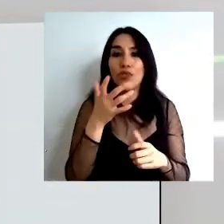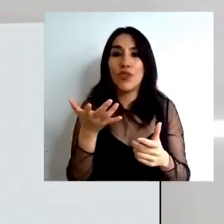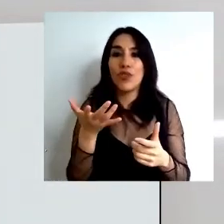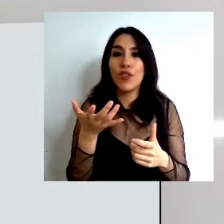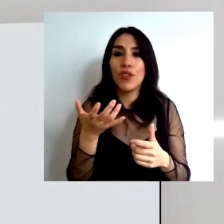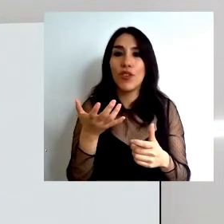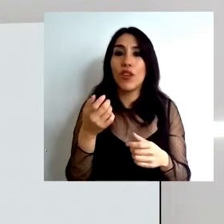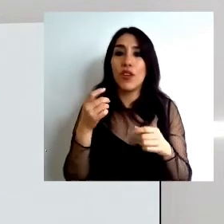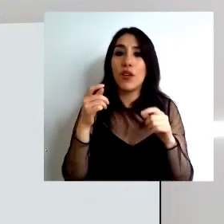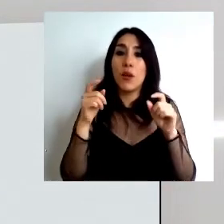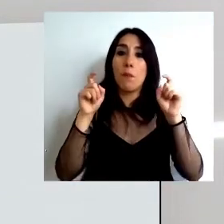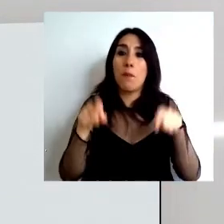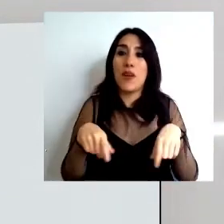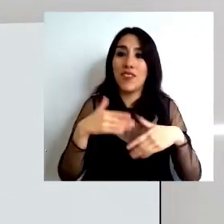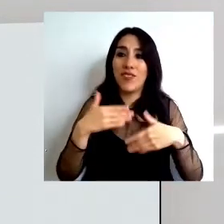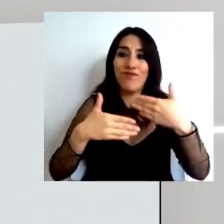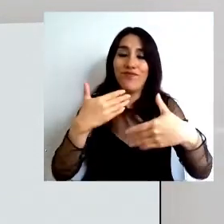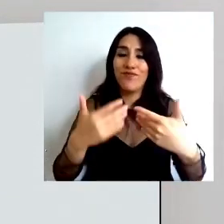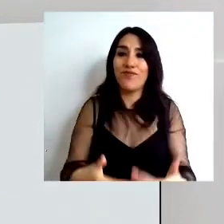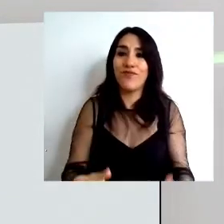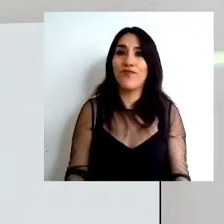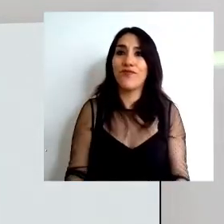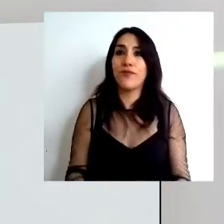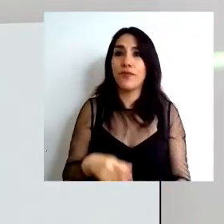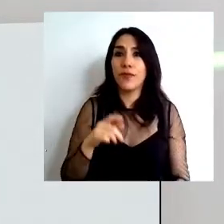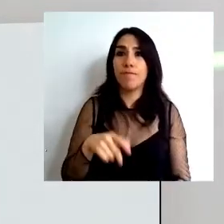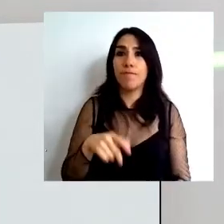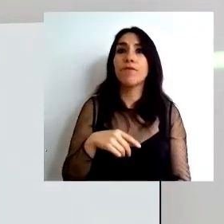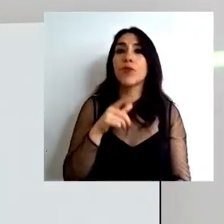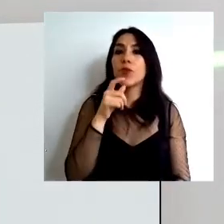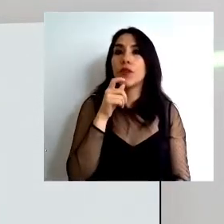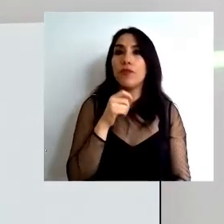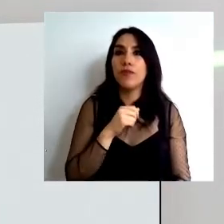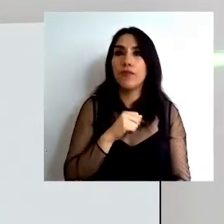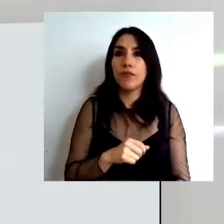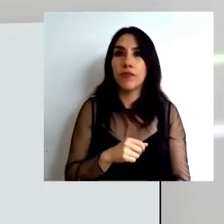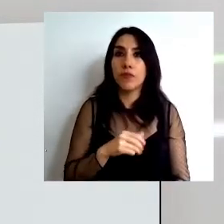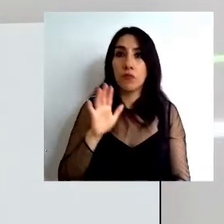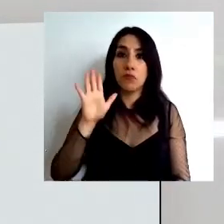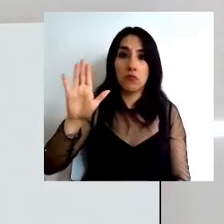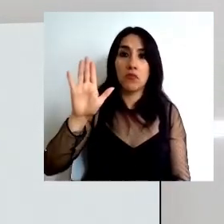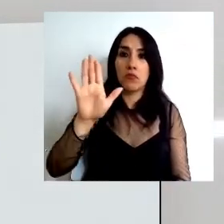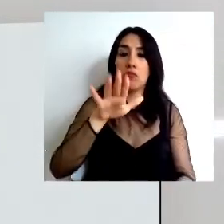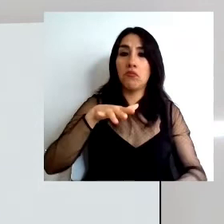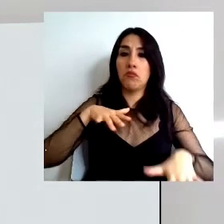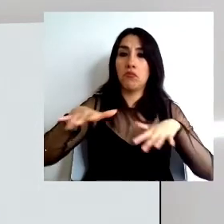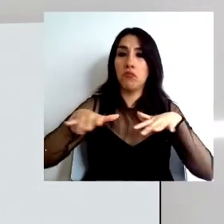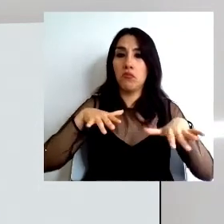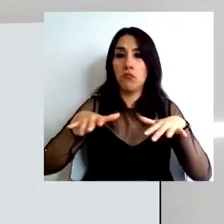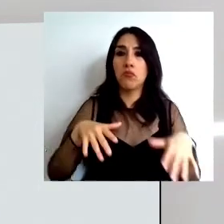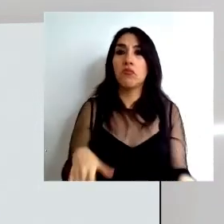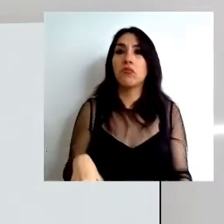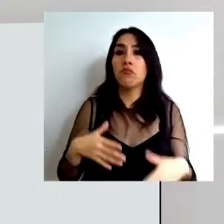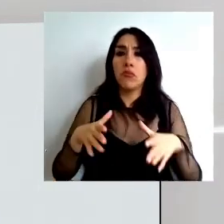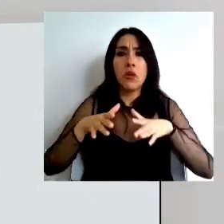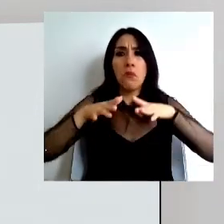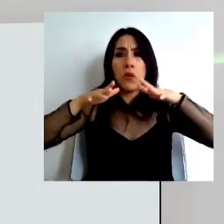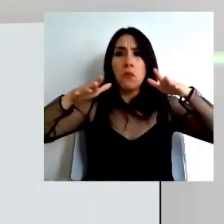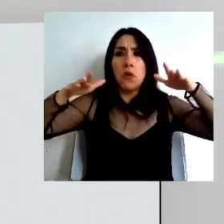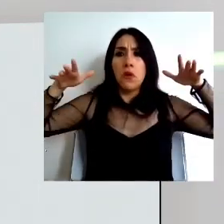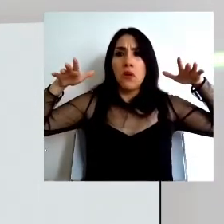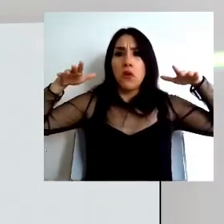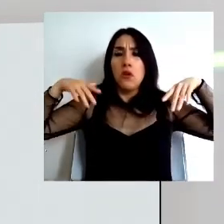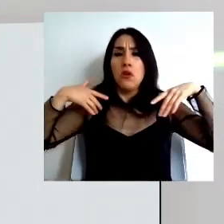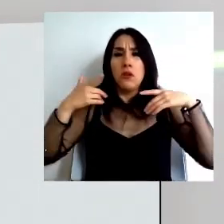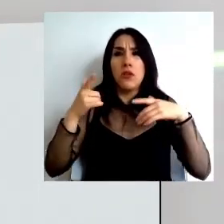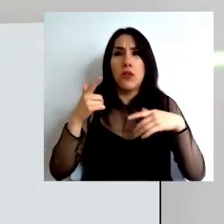right to get a high quality product no matter if it is produced in Austria or in